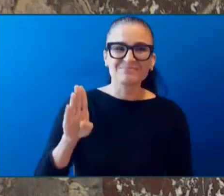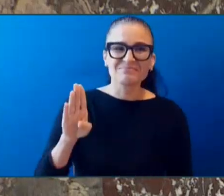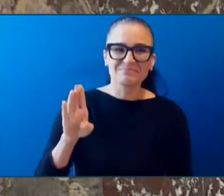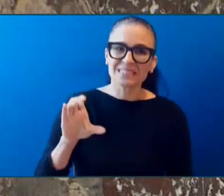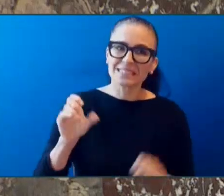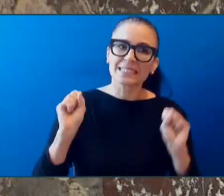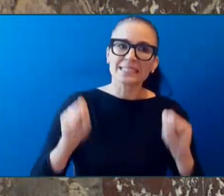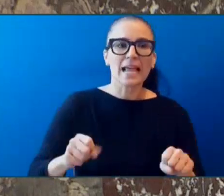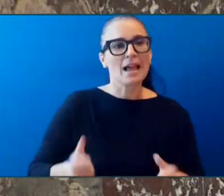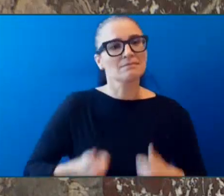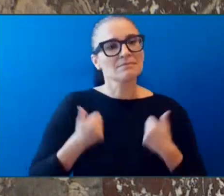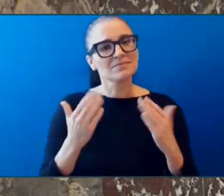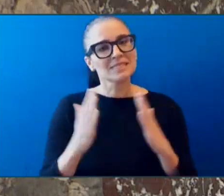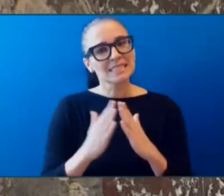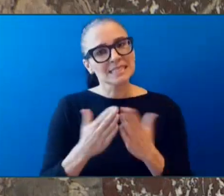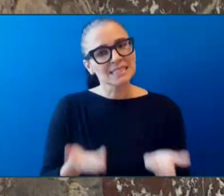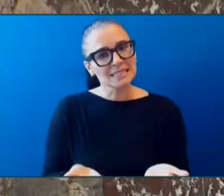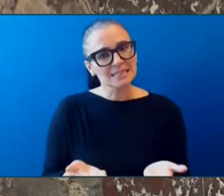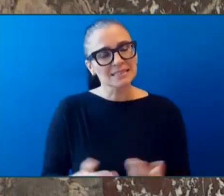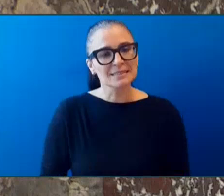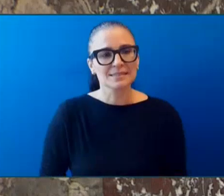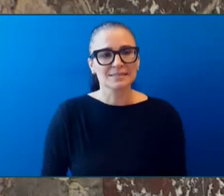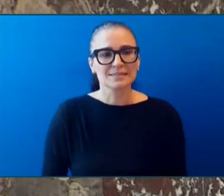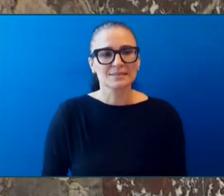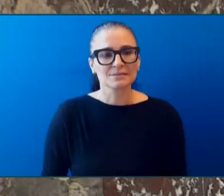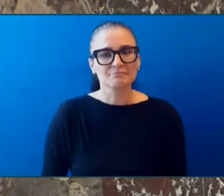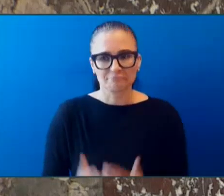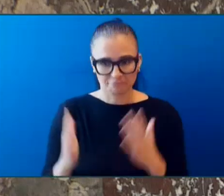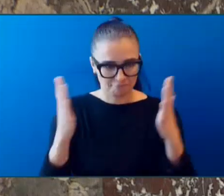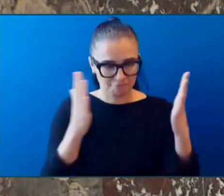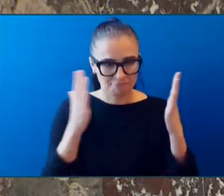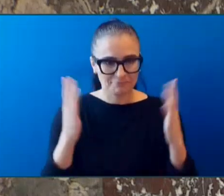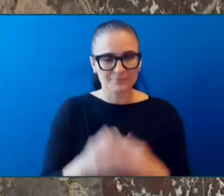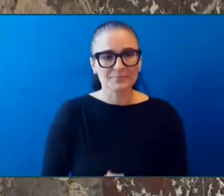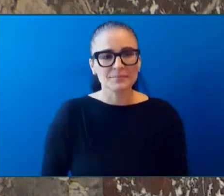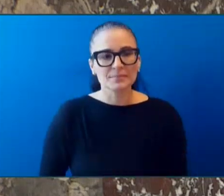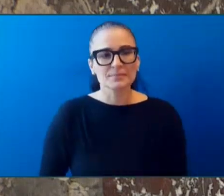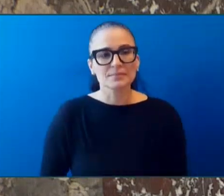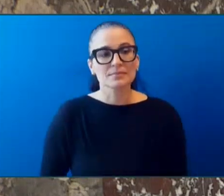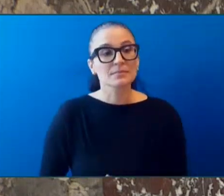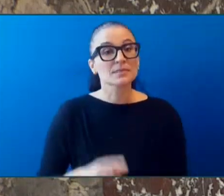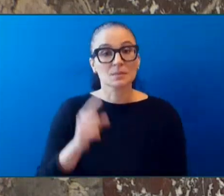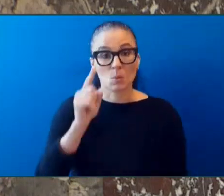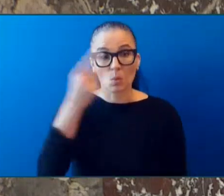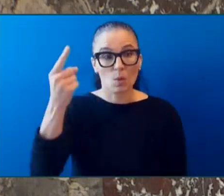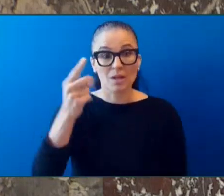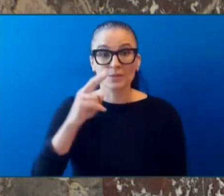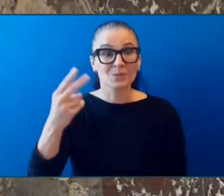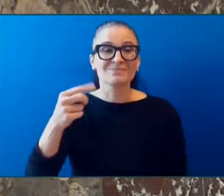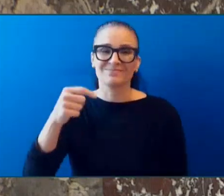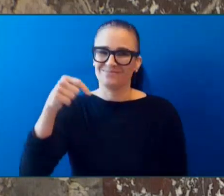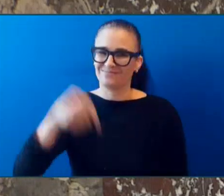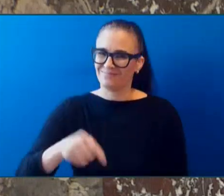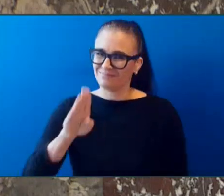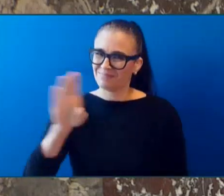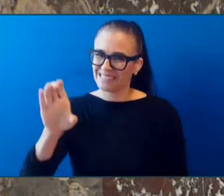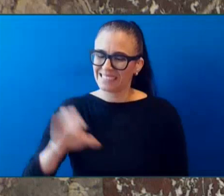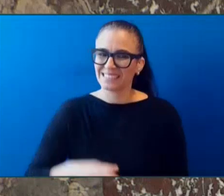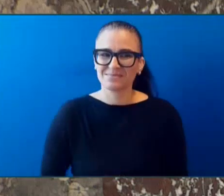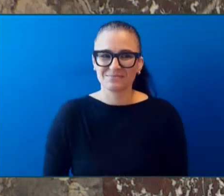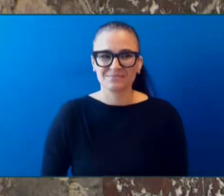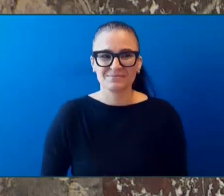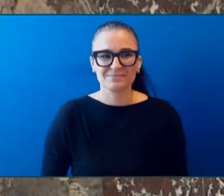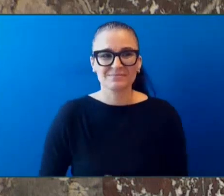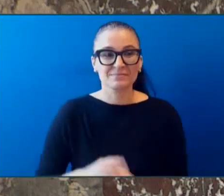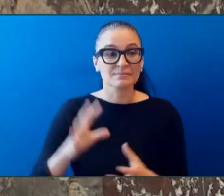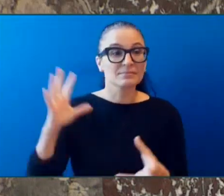That includes the number 1 and the number 2 spots. In fact, 60% of the top 20 most livable cities in Canada